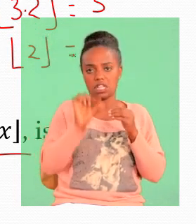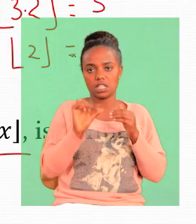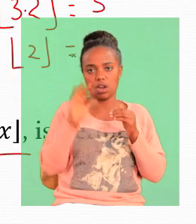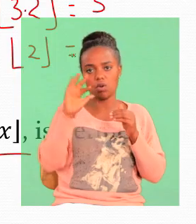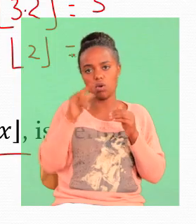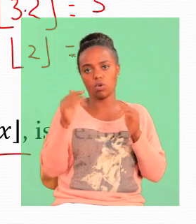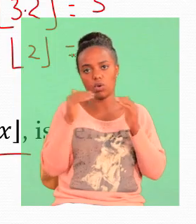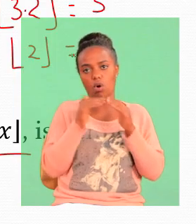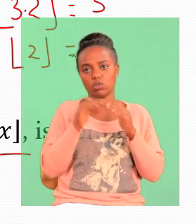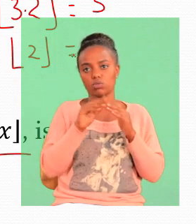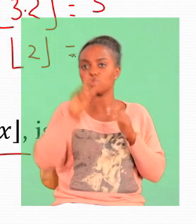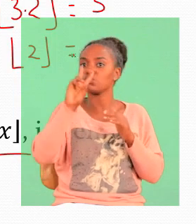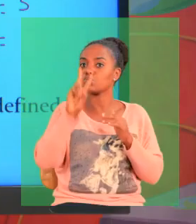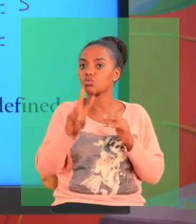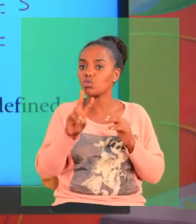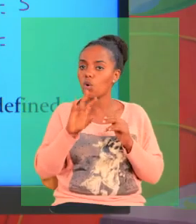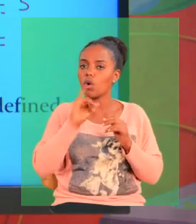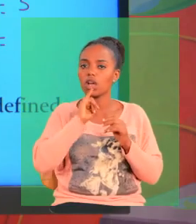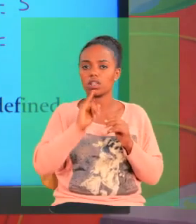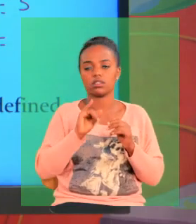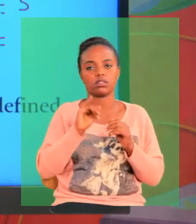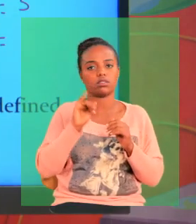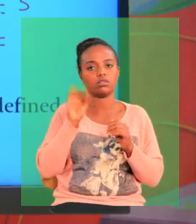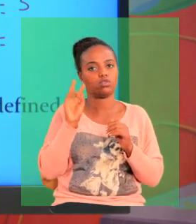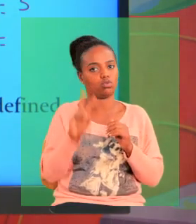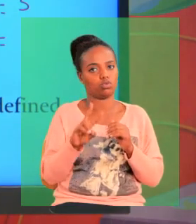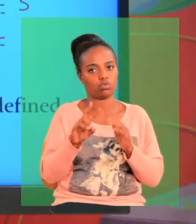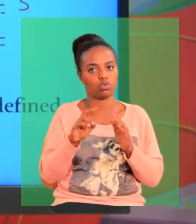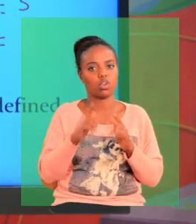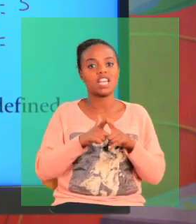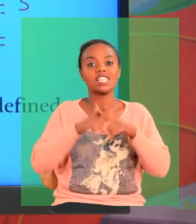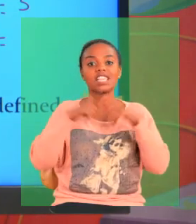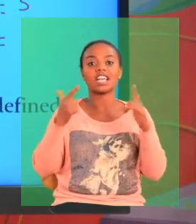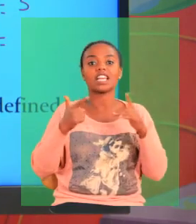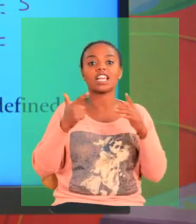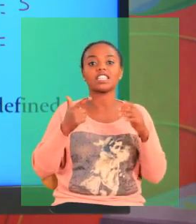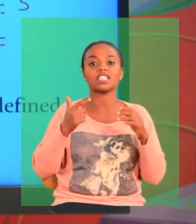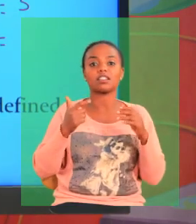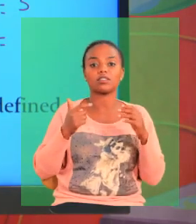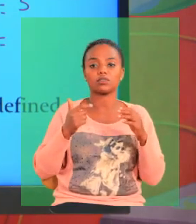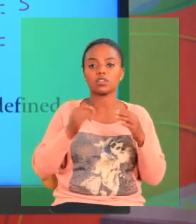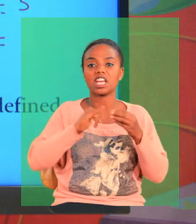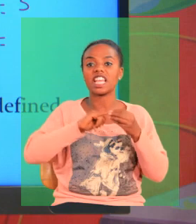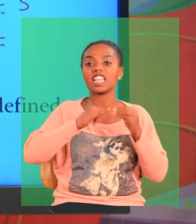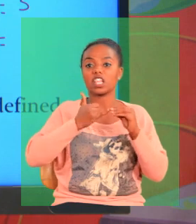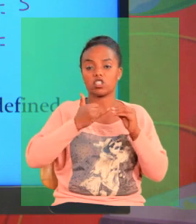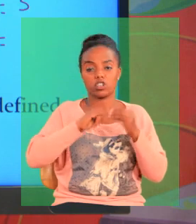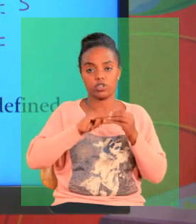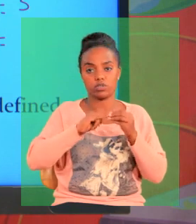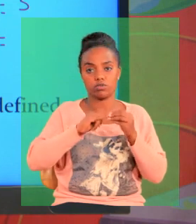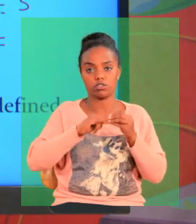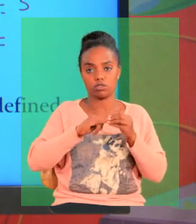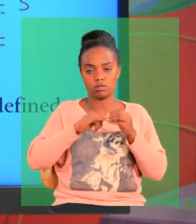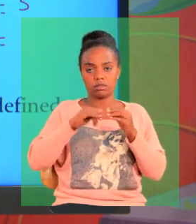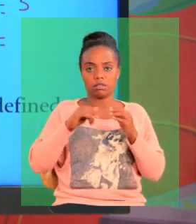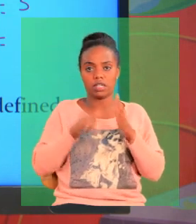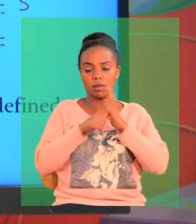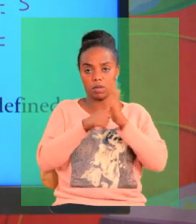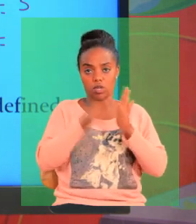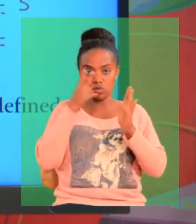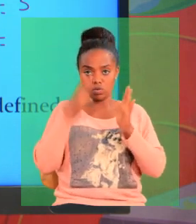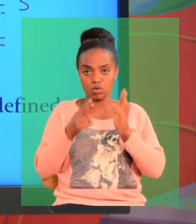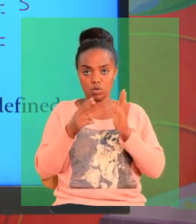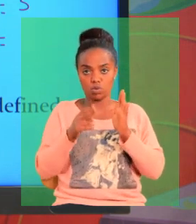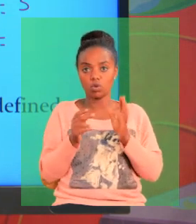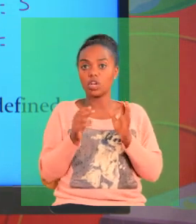this 2. According to the definition, the greatest integer less than or equal to, you can take 2 if it is integer. If it is not